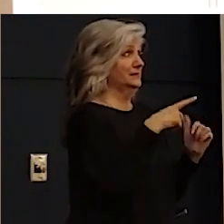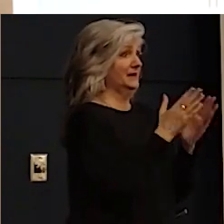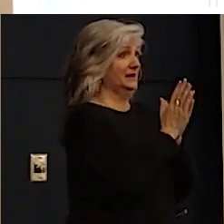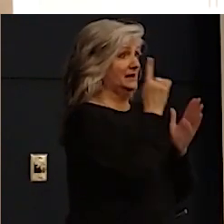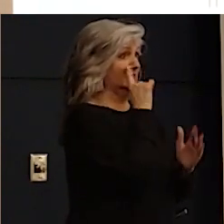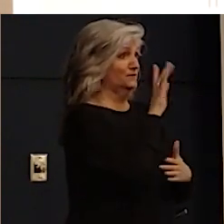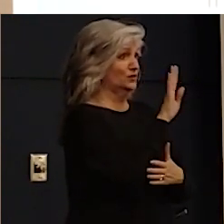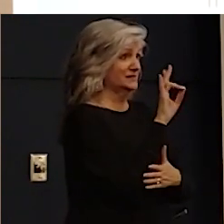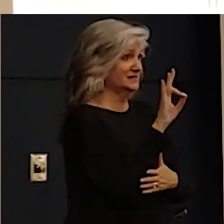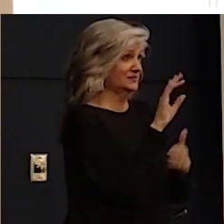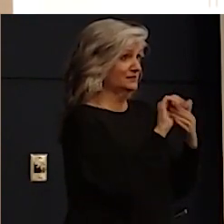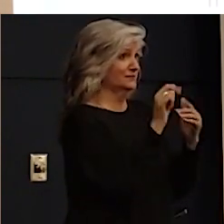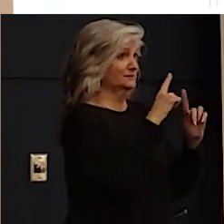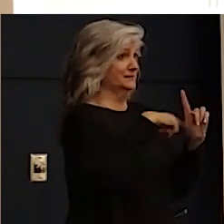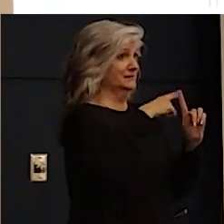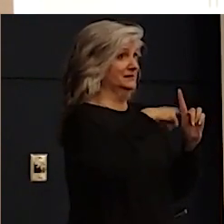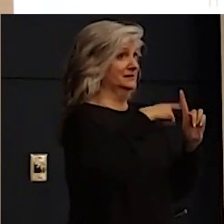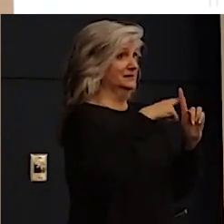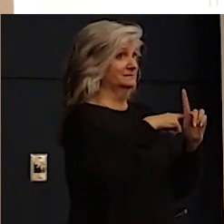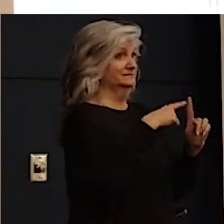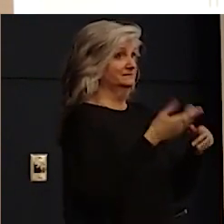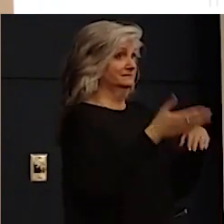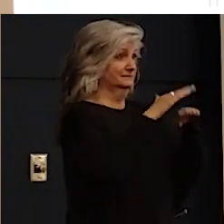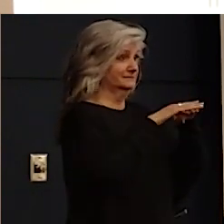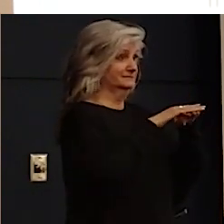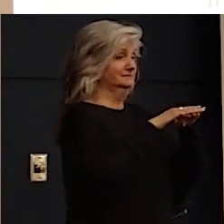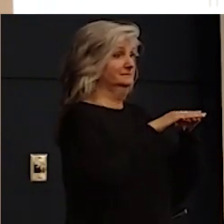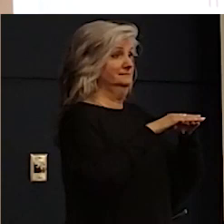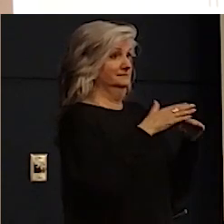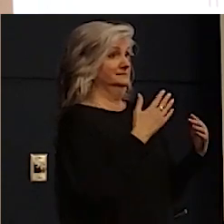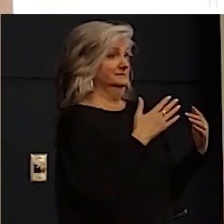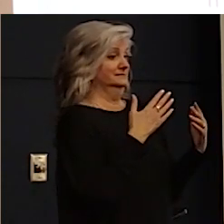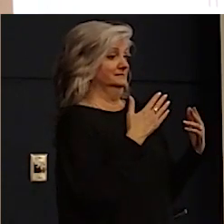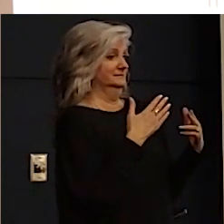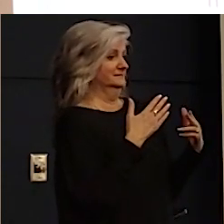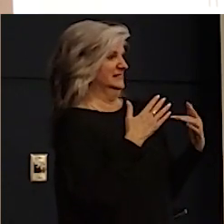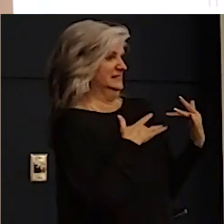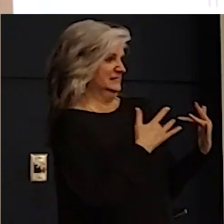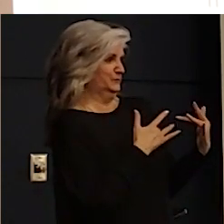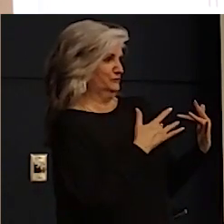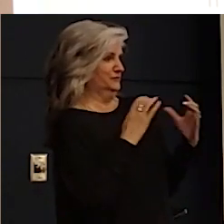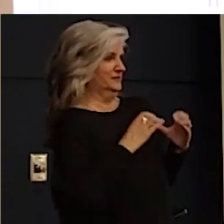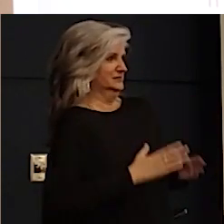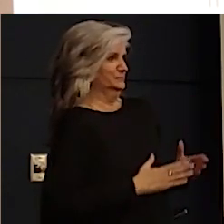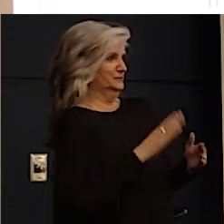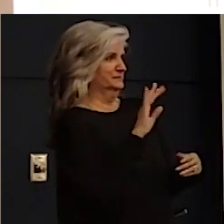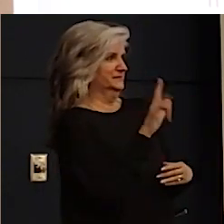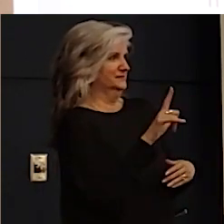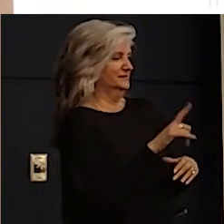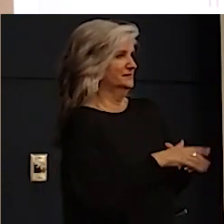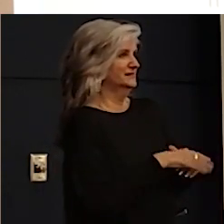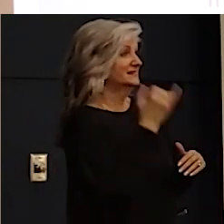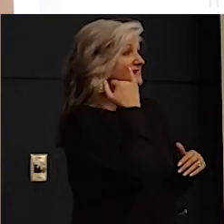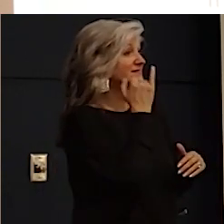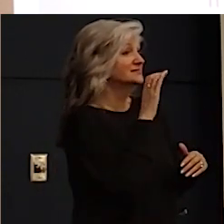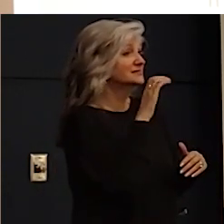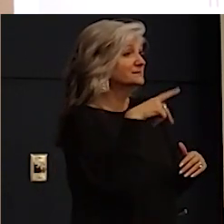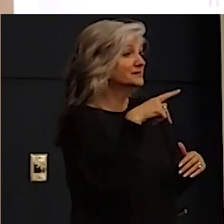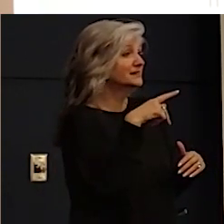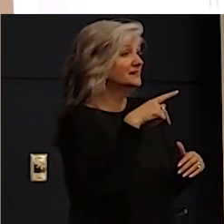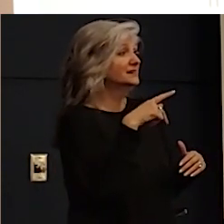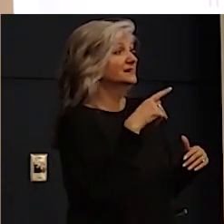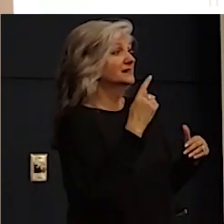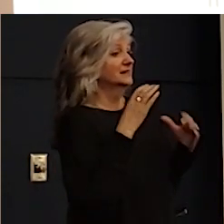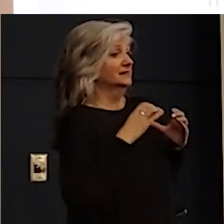a $47 a month raise in a typical CenterPoint electric customer bill. If you're a CenterPoint customer that